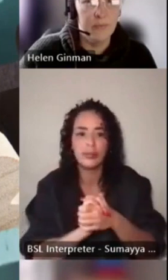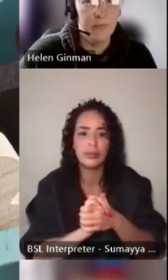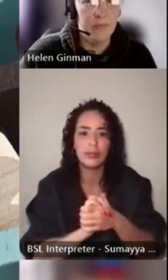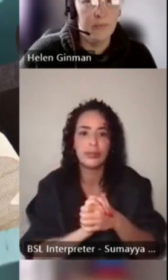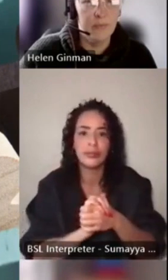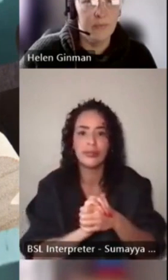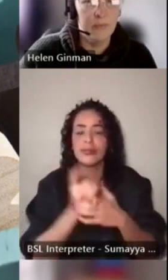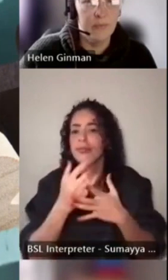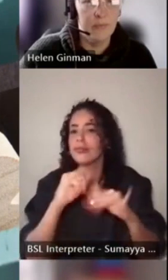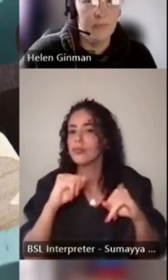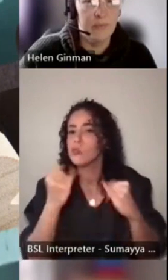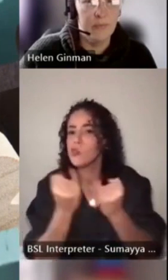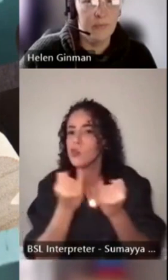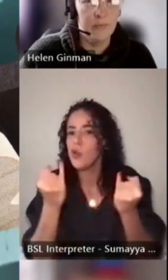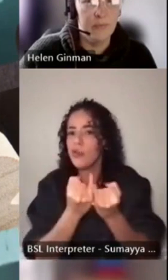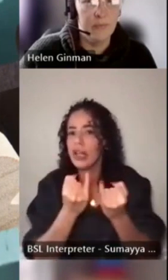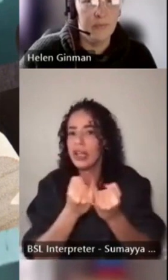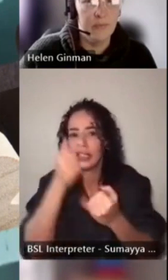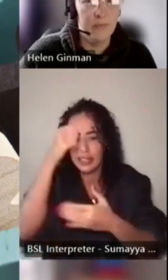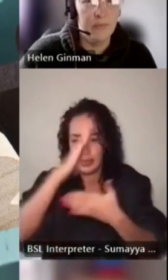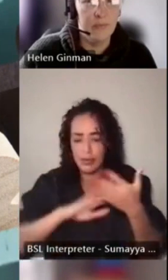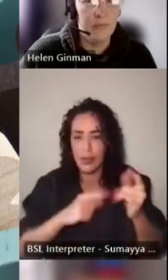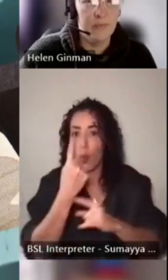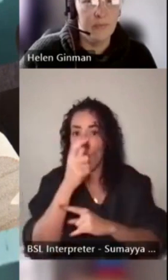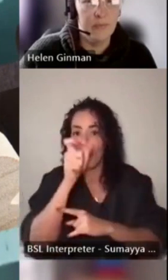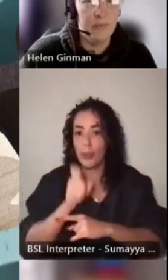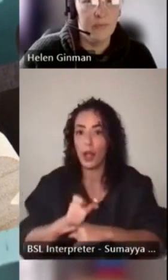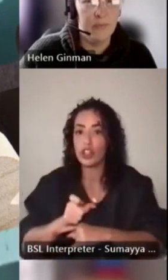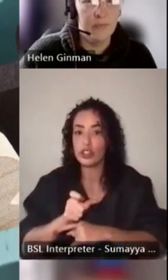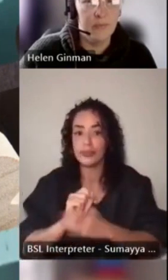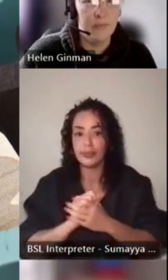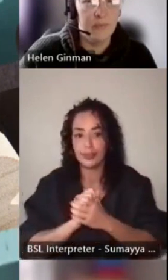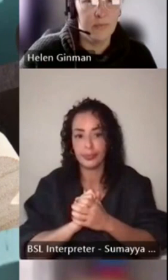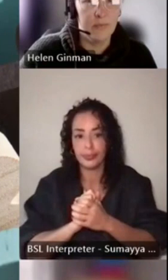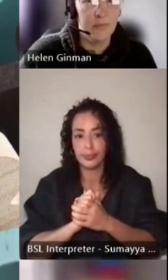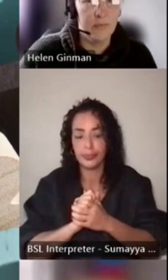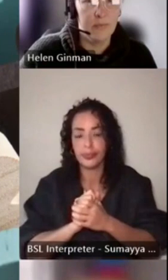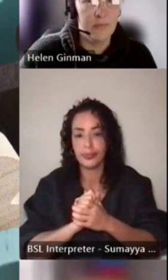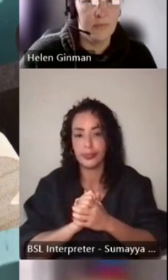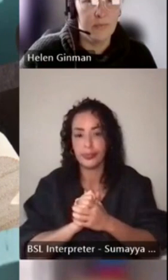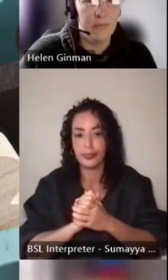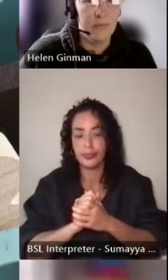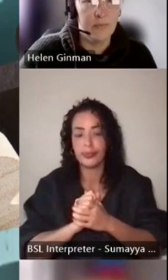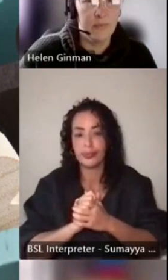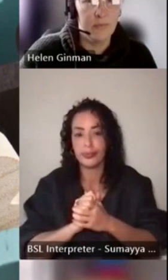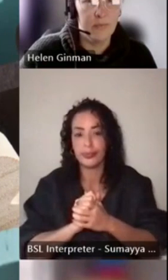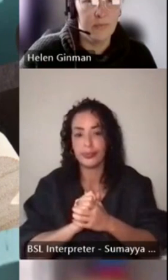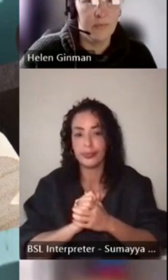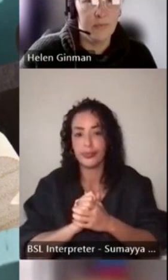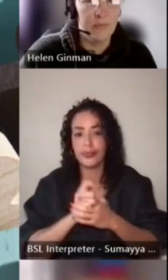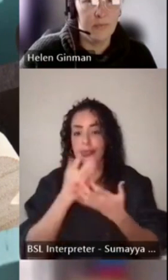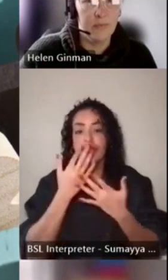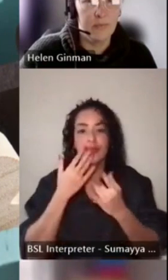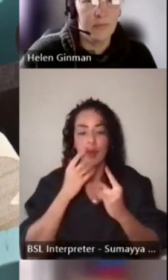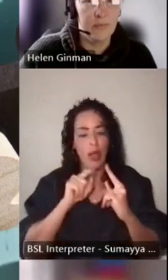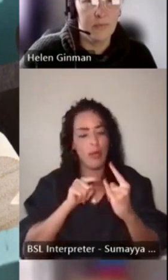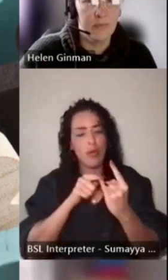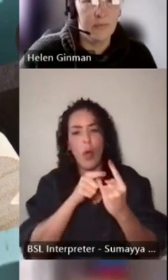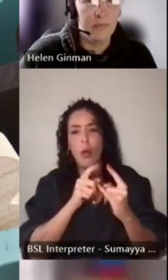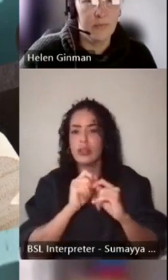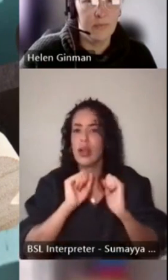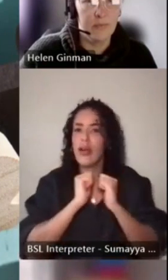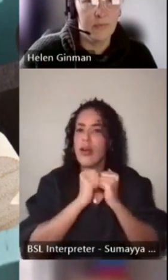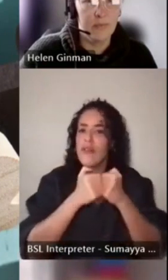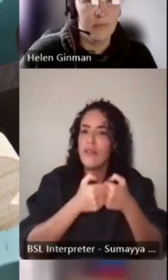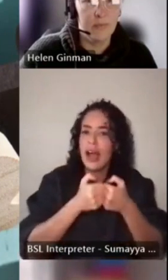conflict experienced by a single person when their goals, values, and roles diverge.